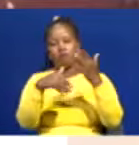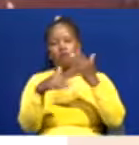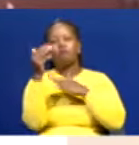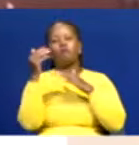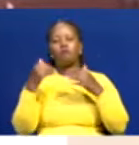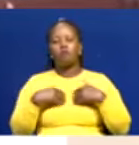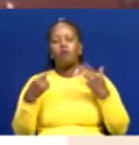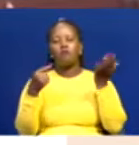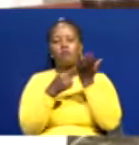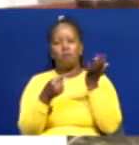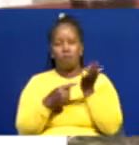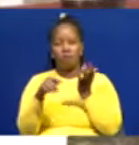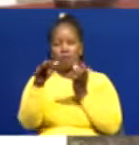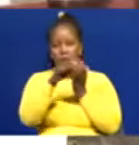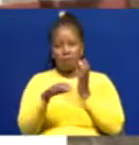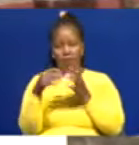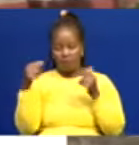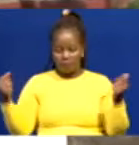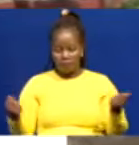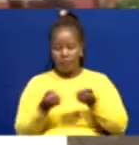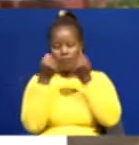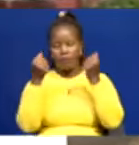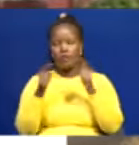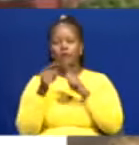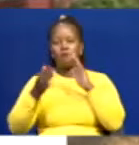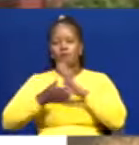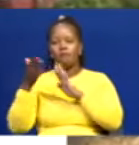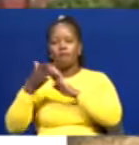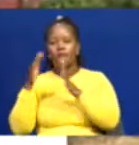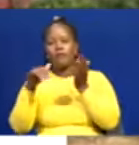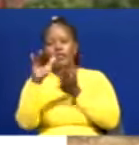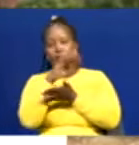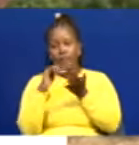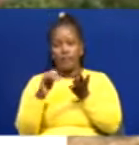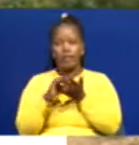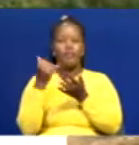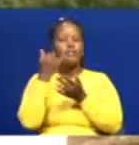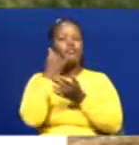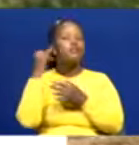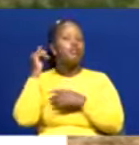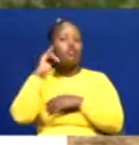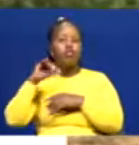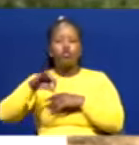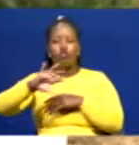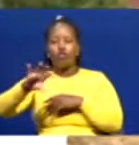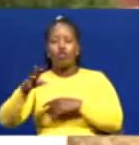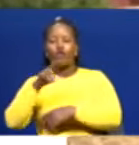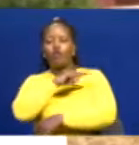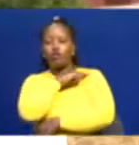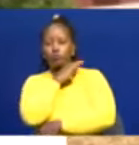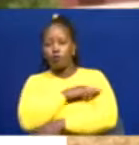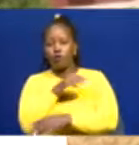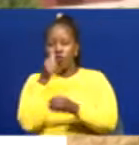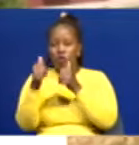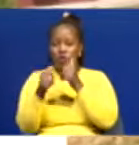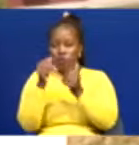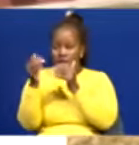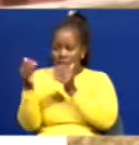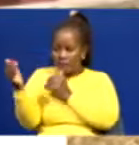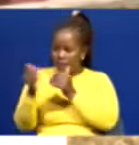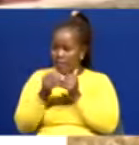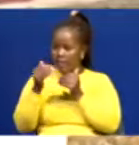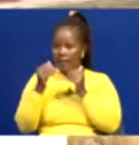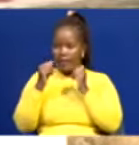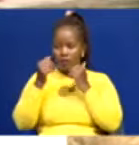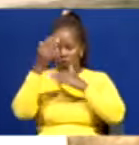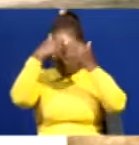modern casualty, accident and emergency center at the Isiolo County Referral Hospital that is adjacent to the campus, as well